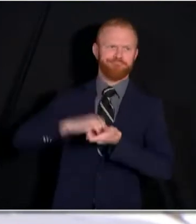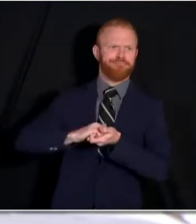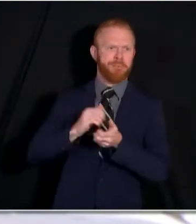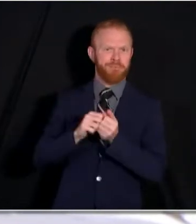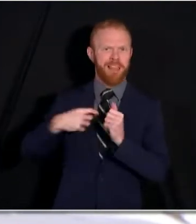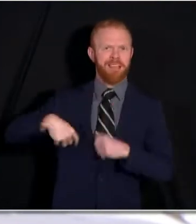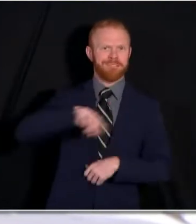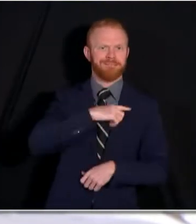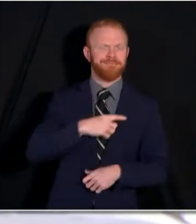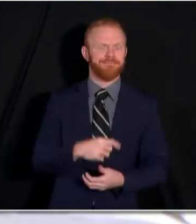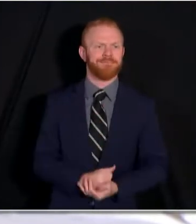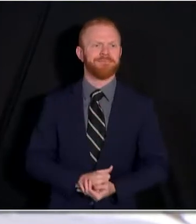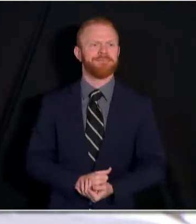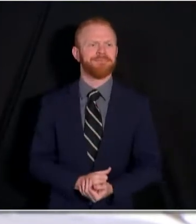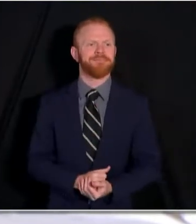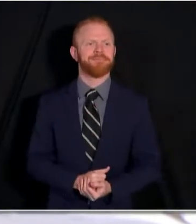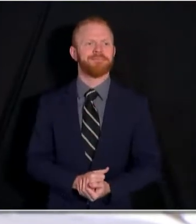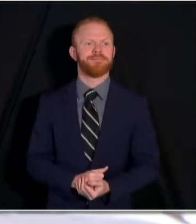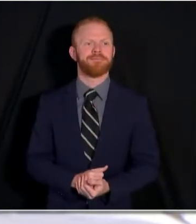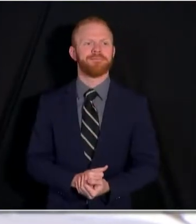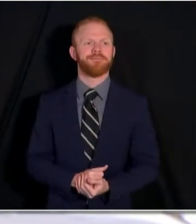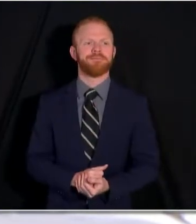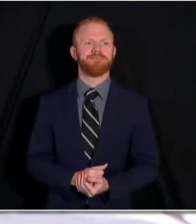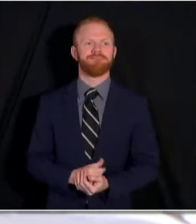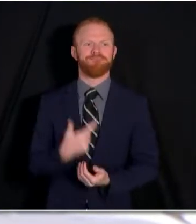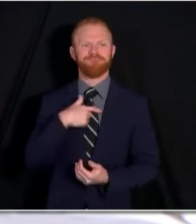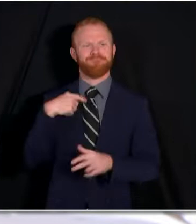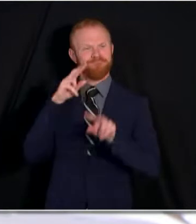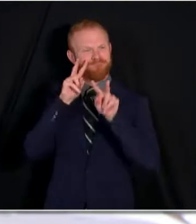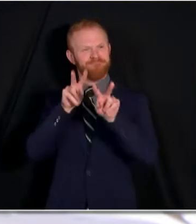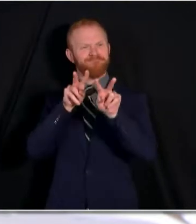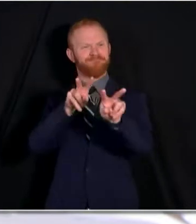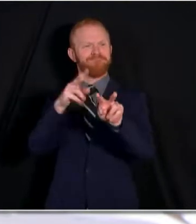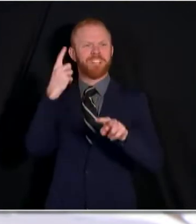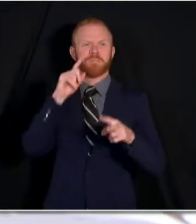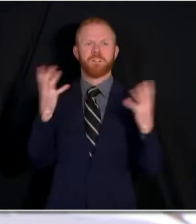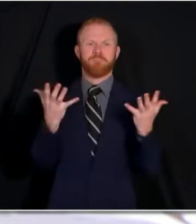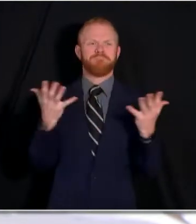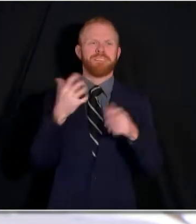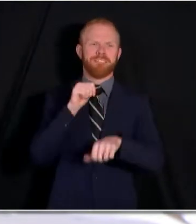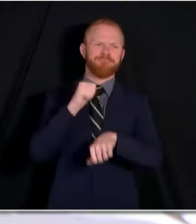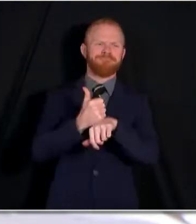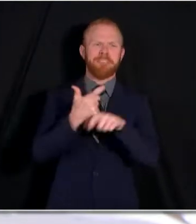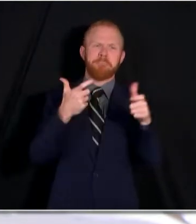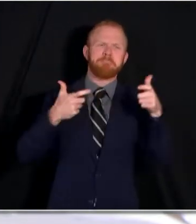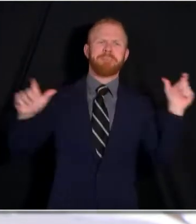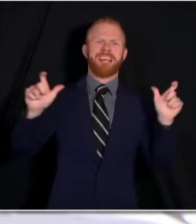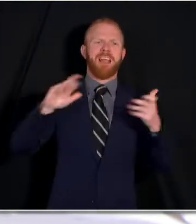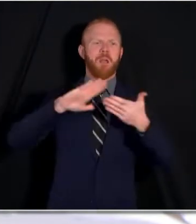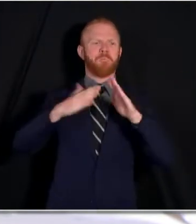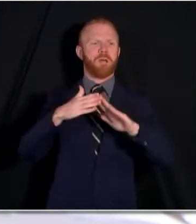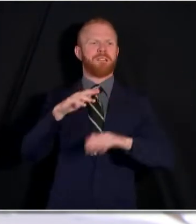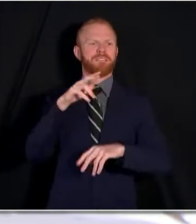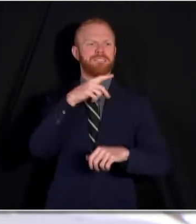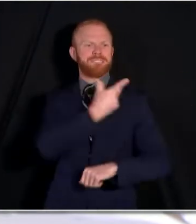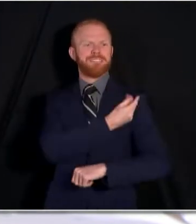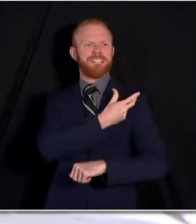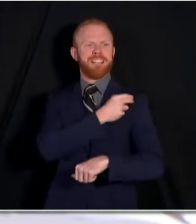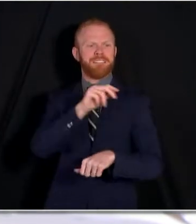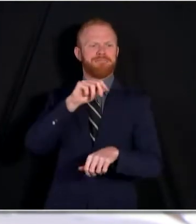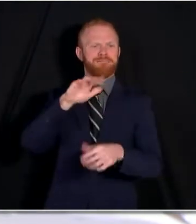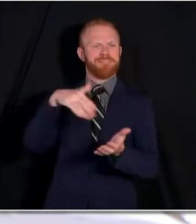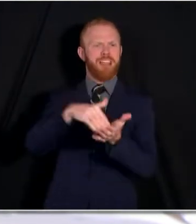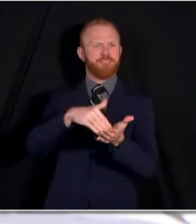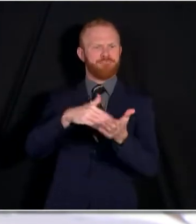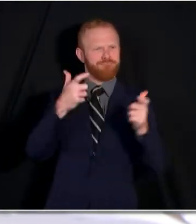criteria that we've looked at to establish these larger community vaccination centers has been looking at high population areas among the